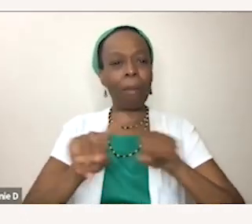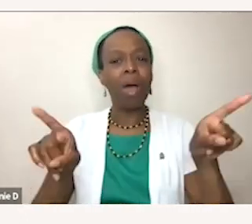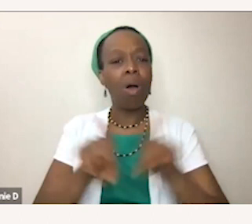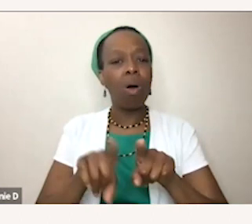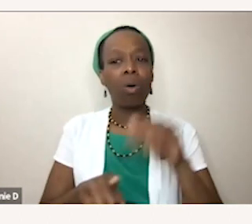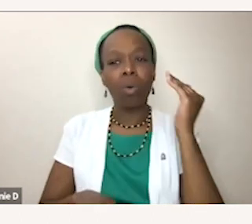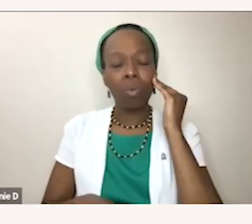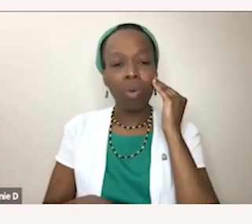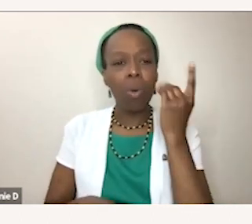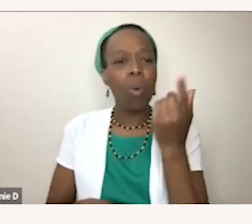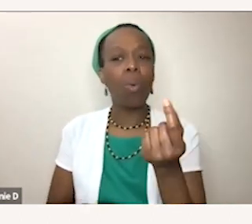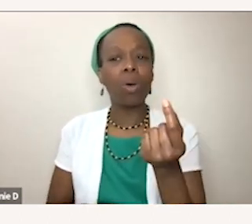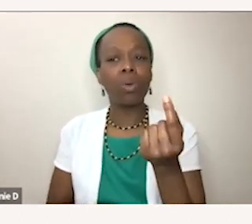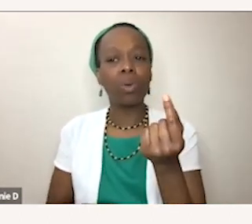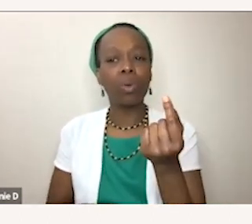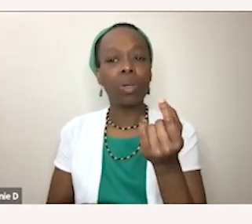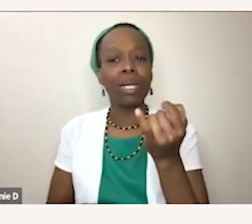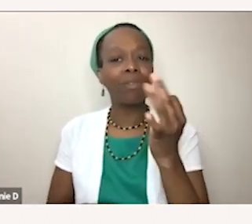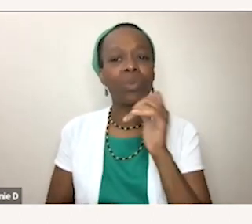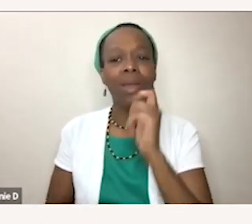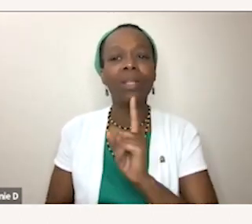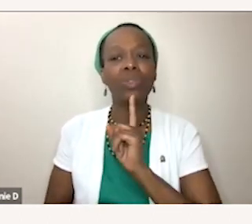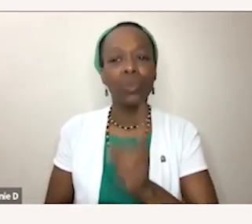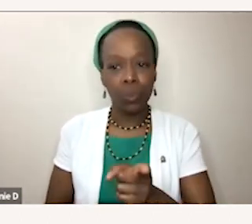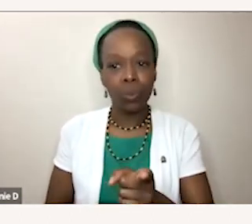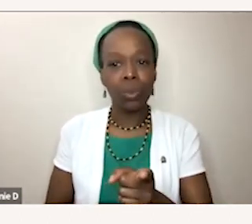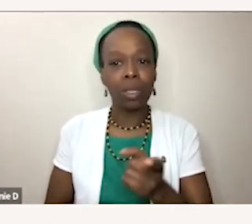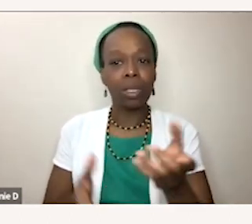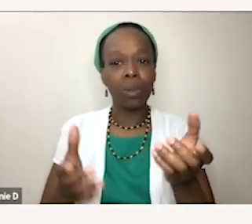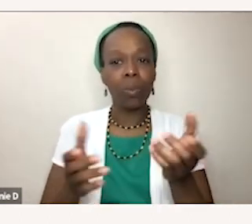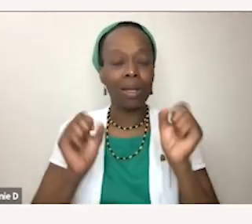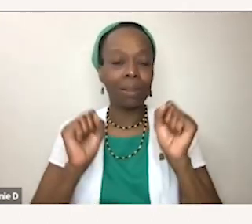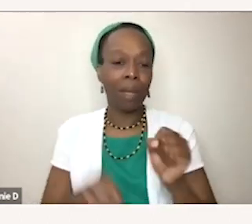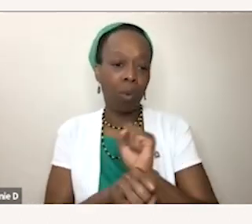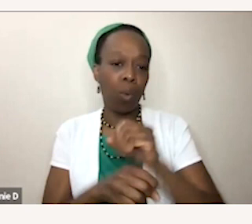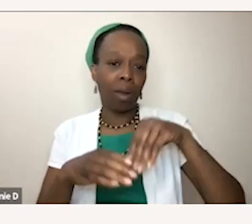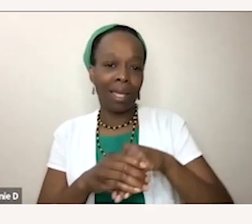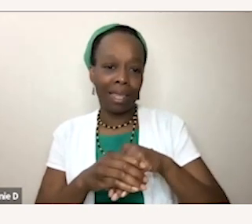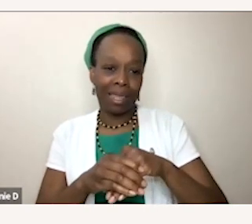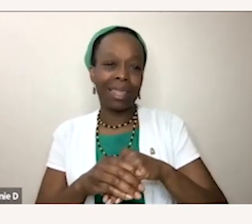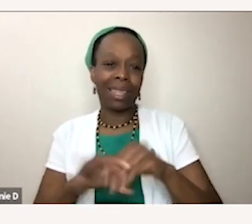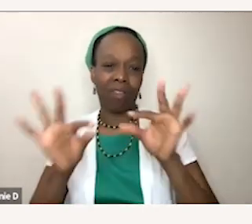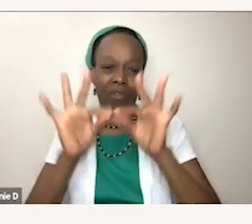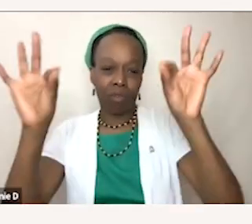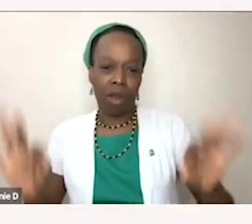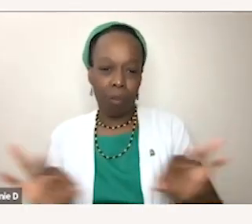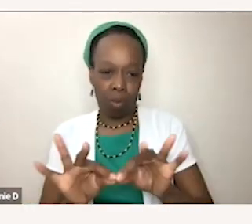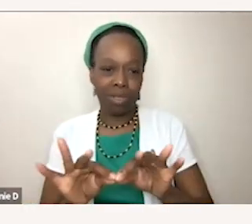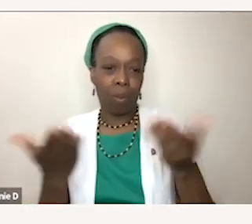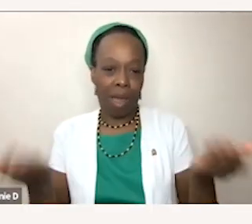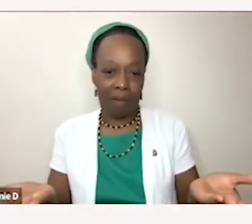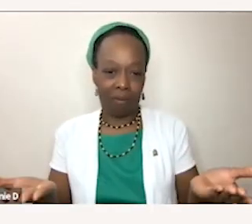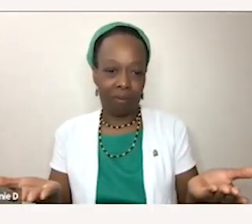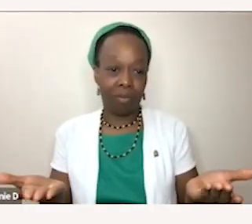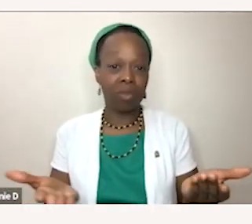well, what do we do if we are unsure? And we want to work within the systems and the frameworks that currently exist. So, for